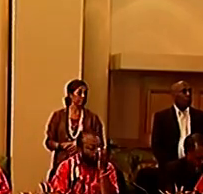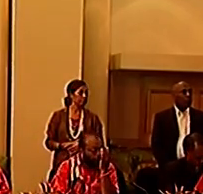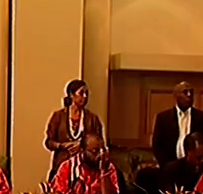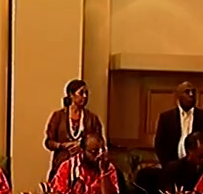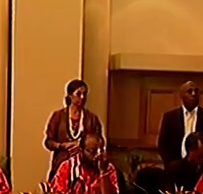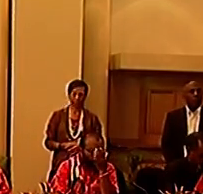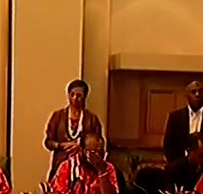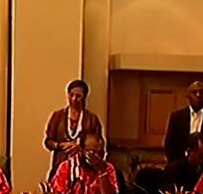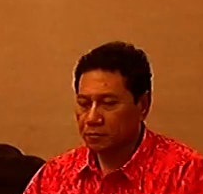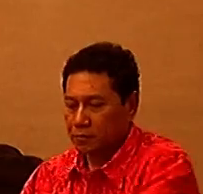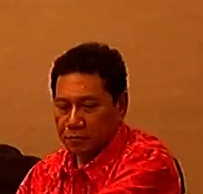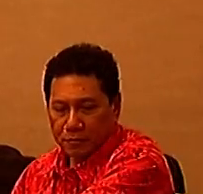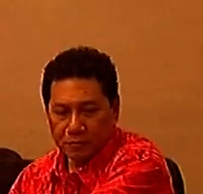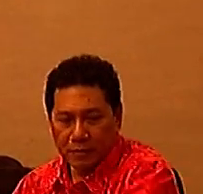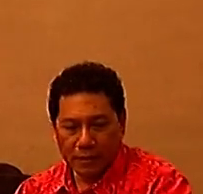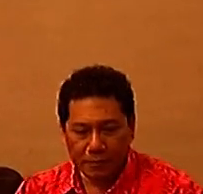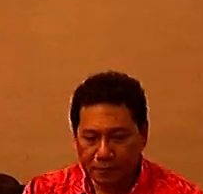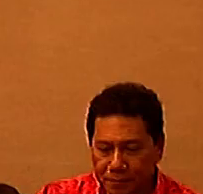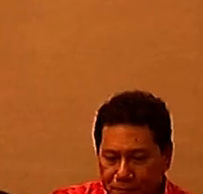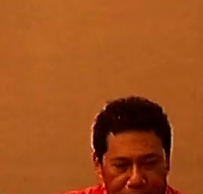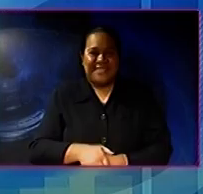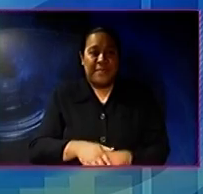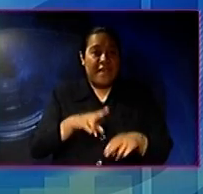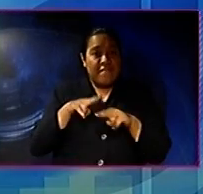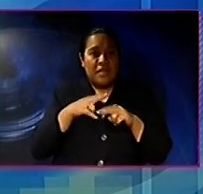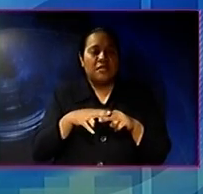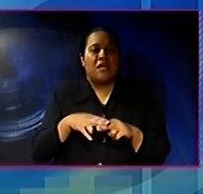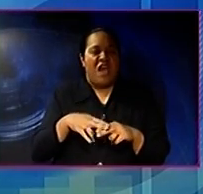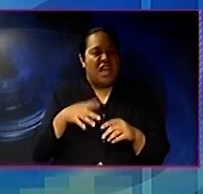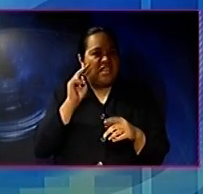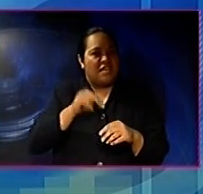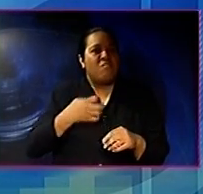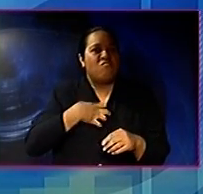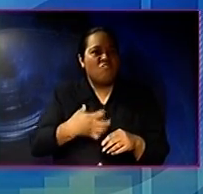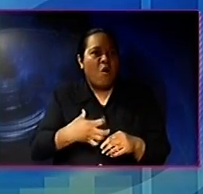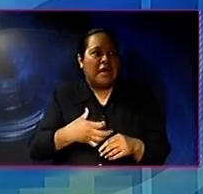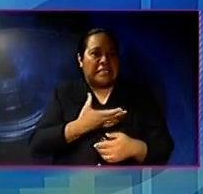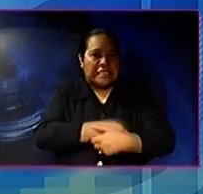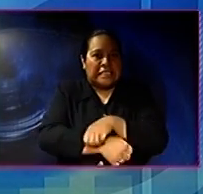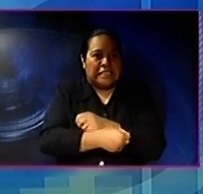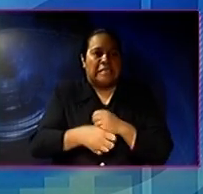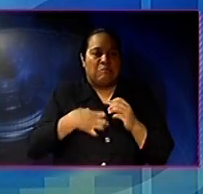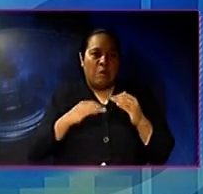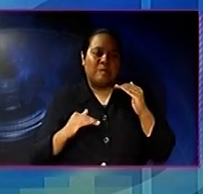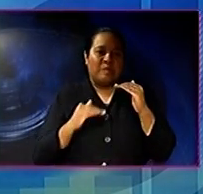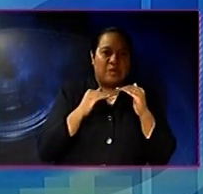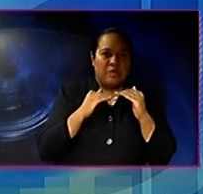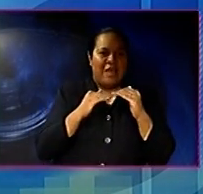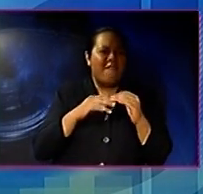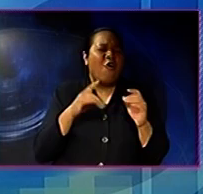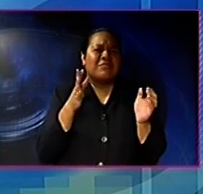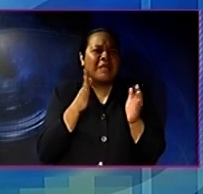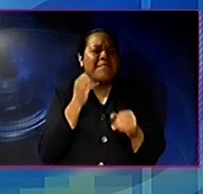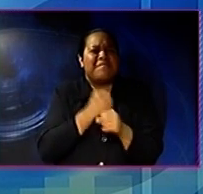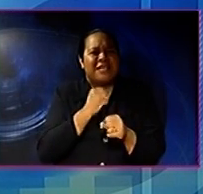New Caledonia, Papua New Guinea and Fiji. Fiji has a lot of catching up to do in terms of small